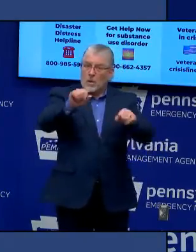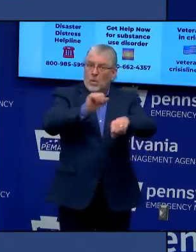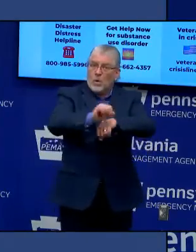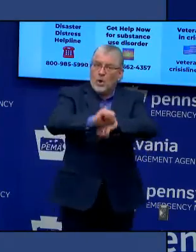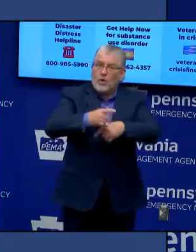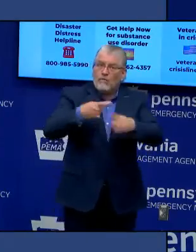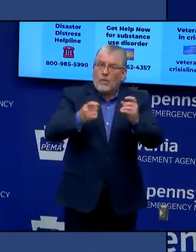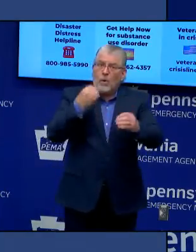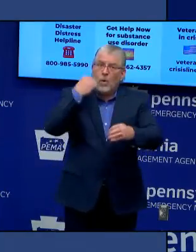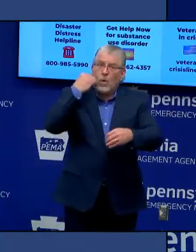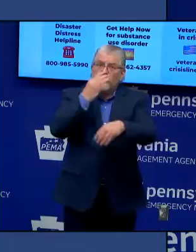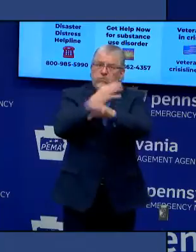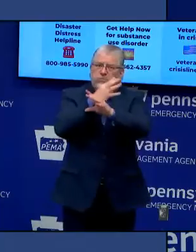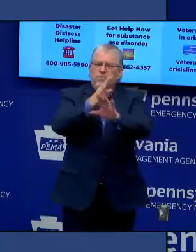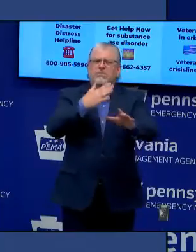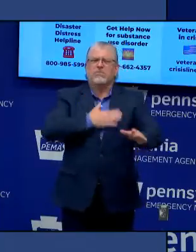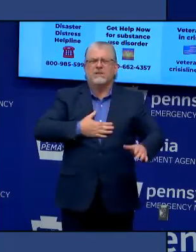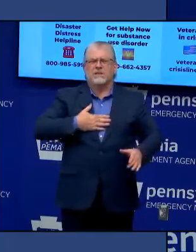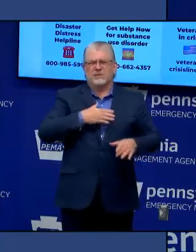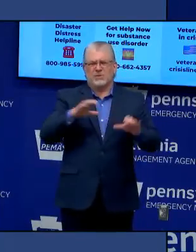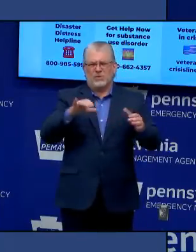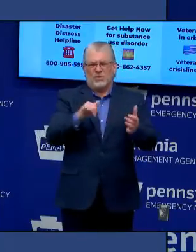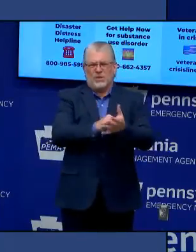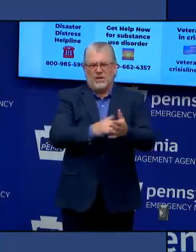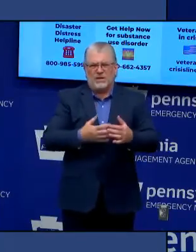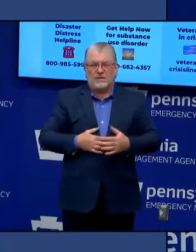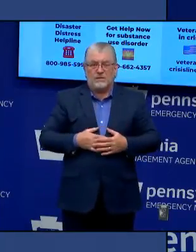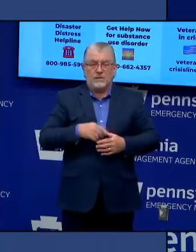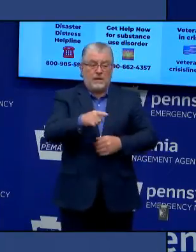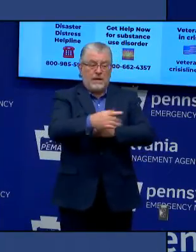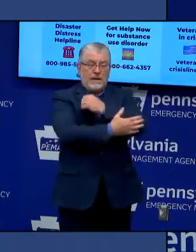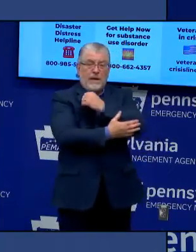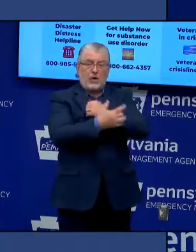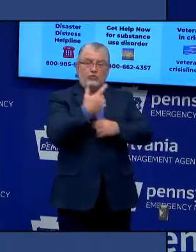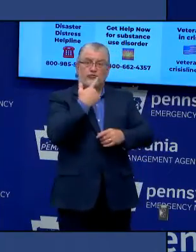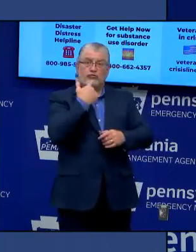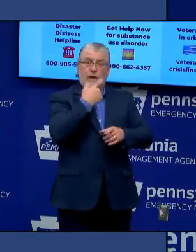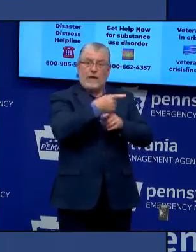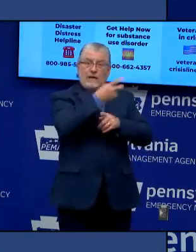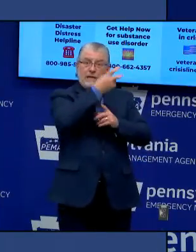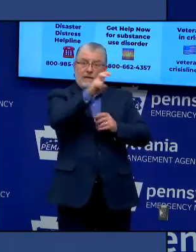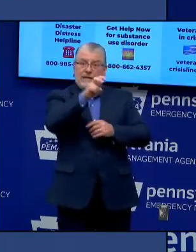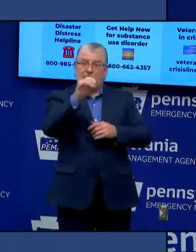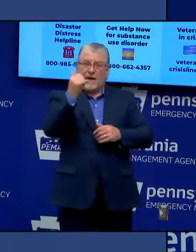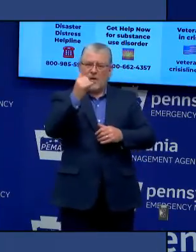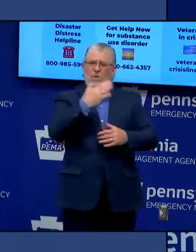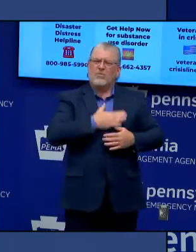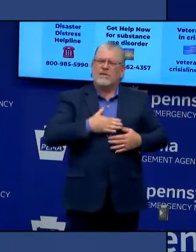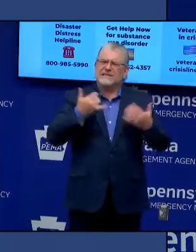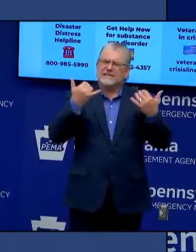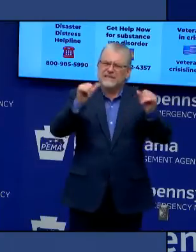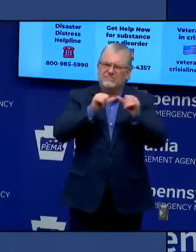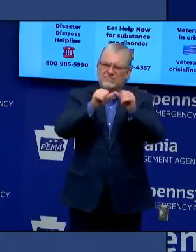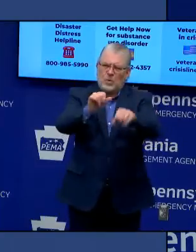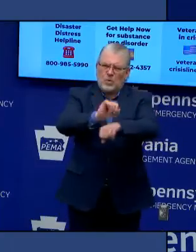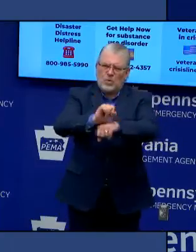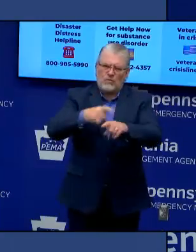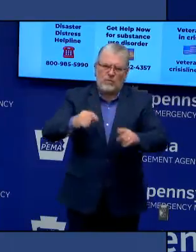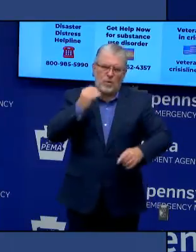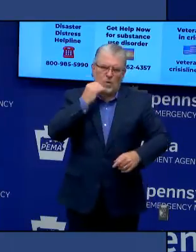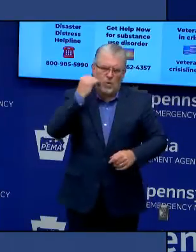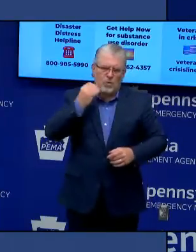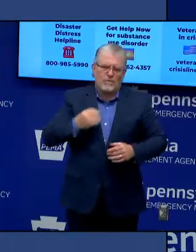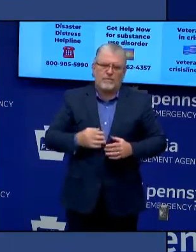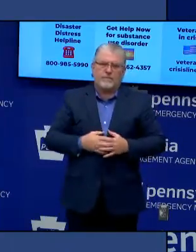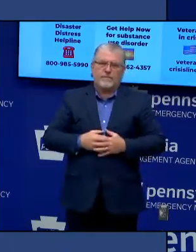counties that go from red to yellow. If you need to go to a store because you need a necessity, please do so, but wait until